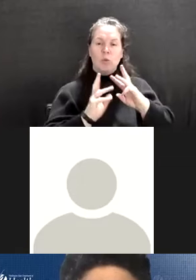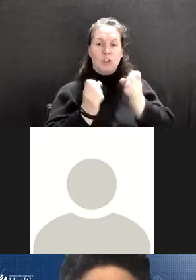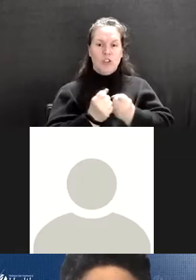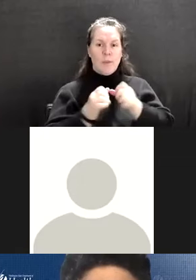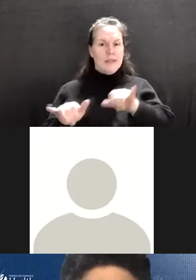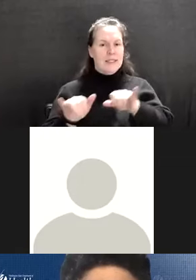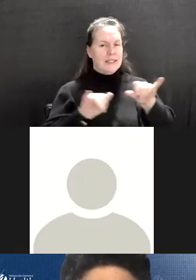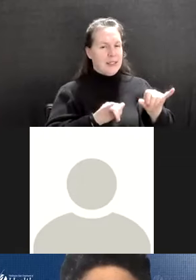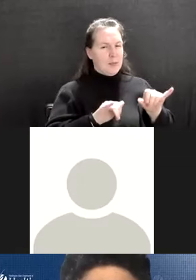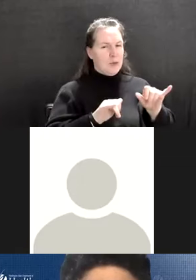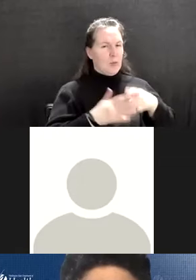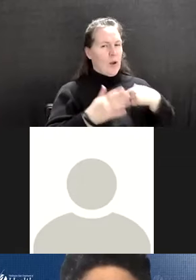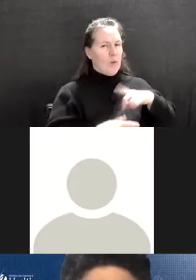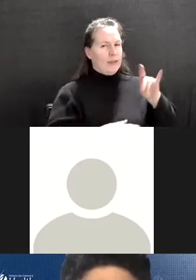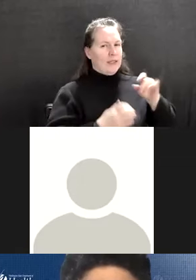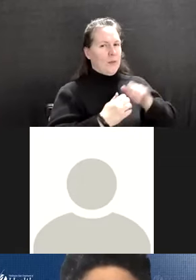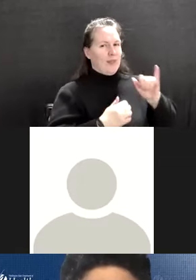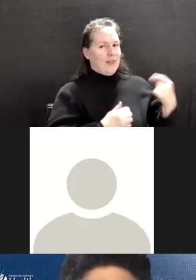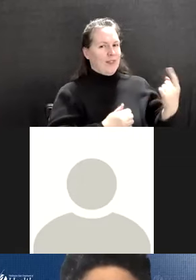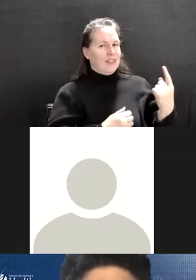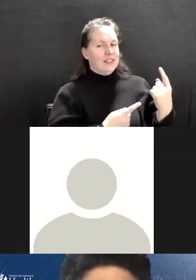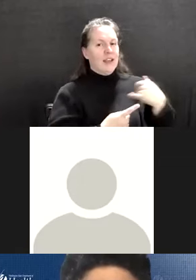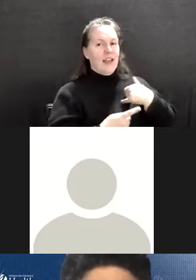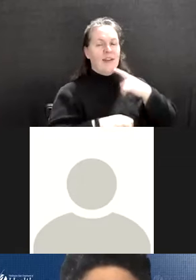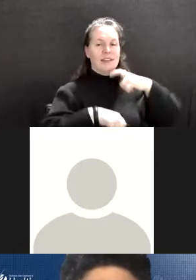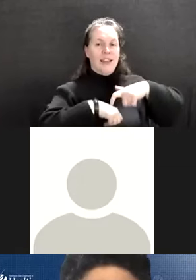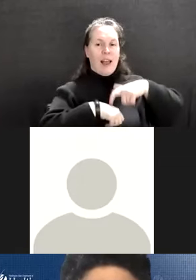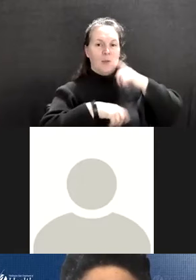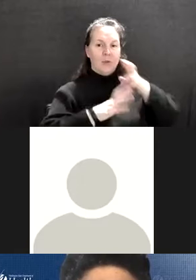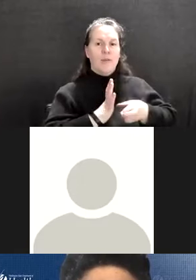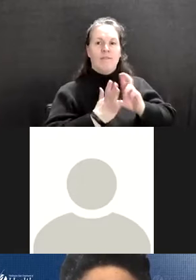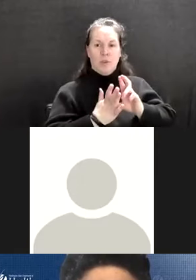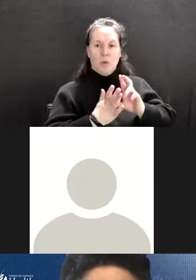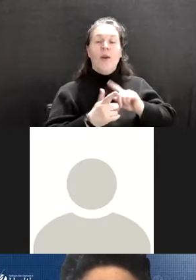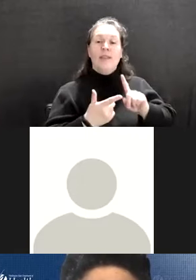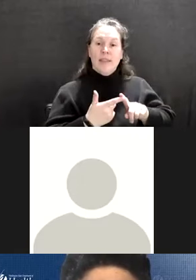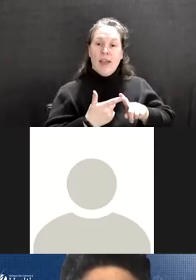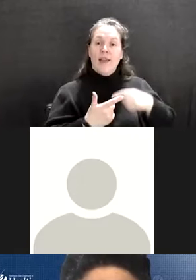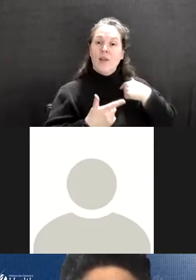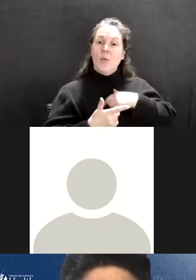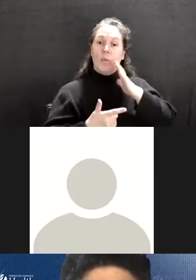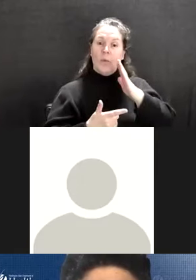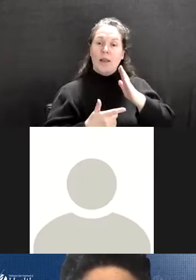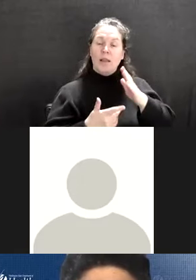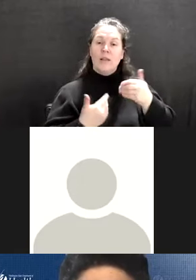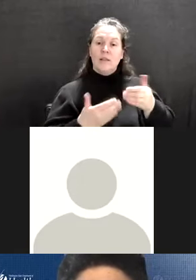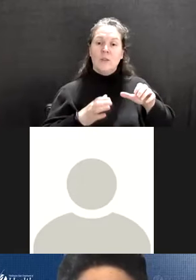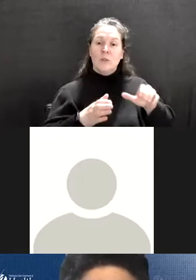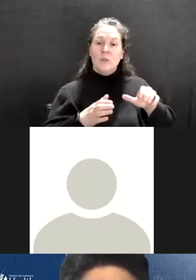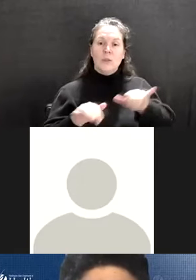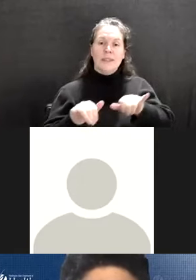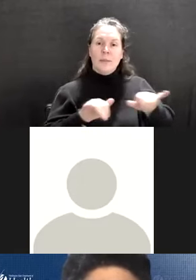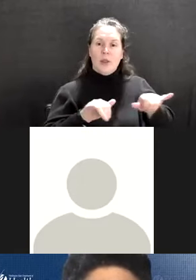how we did with this rules workshop. So you have time to review. And then we will do a similar